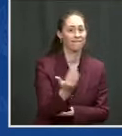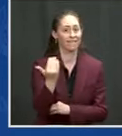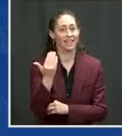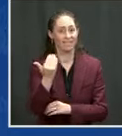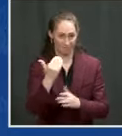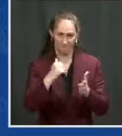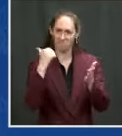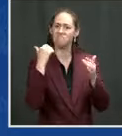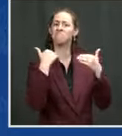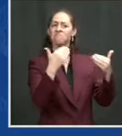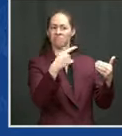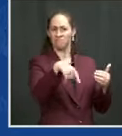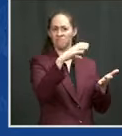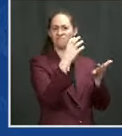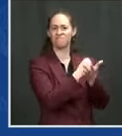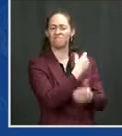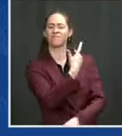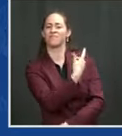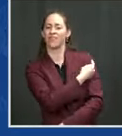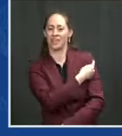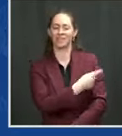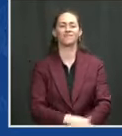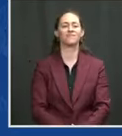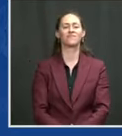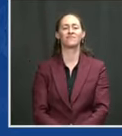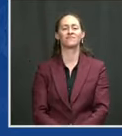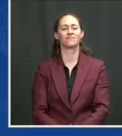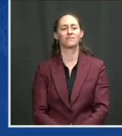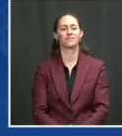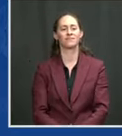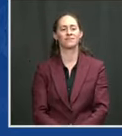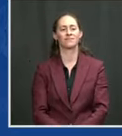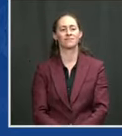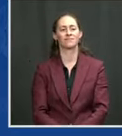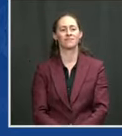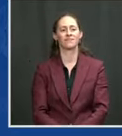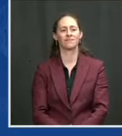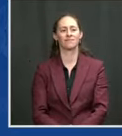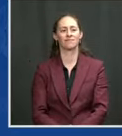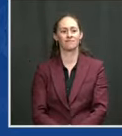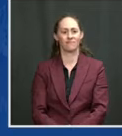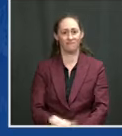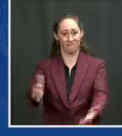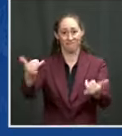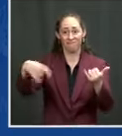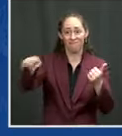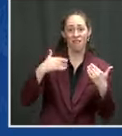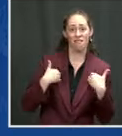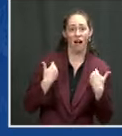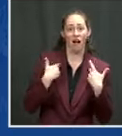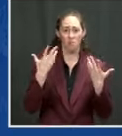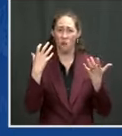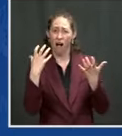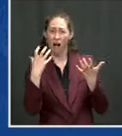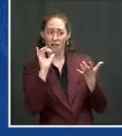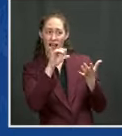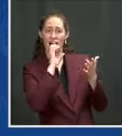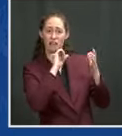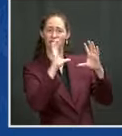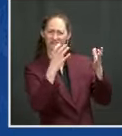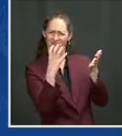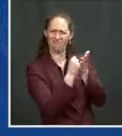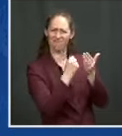children, younger teens who want to get vaccinated. We're a step closer to that goal now. And today, I'm also announcing additional